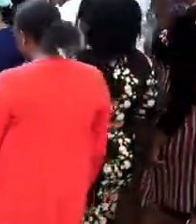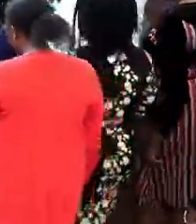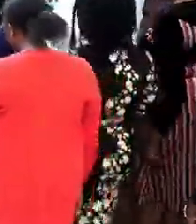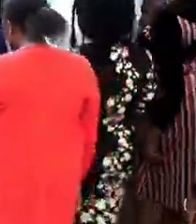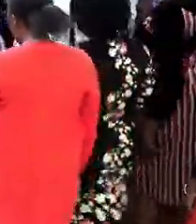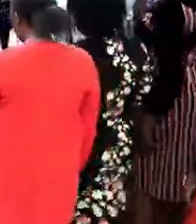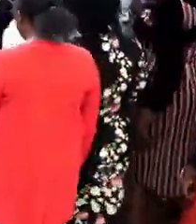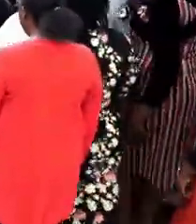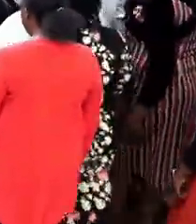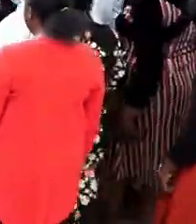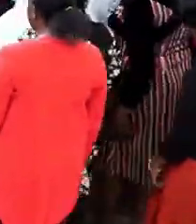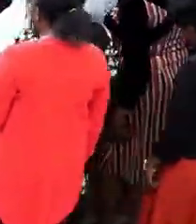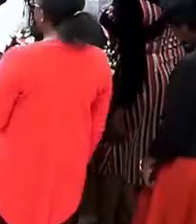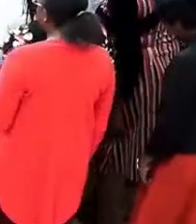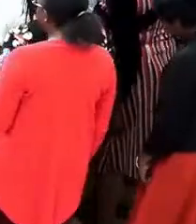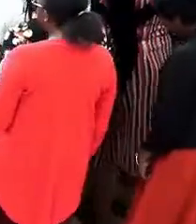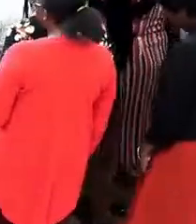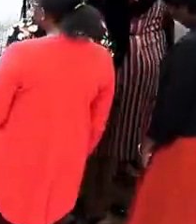Watoto wa church school.